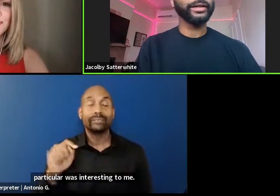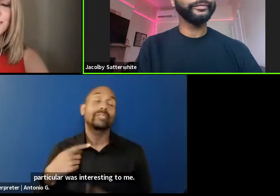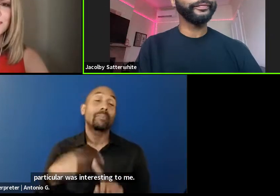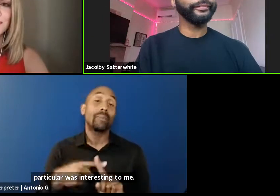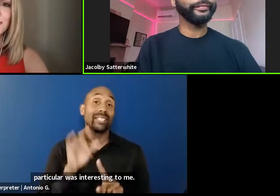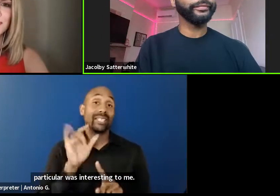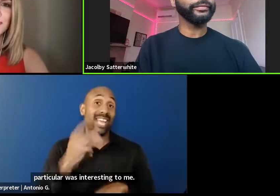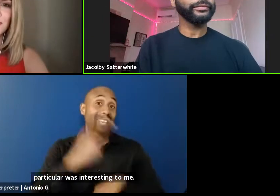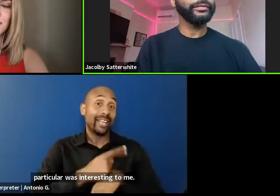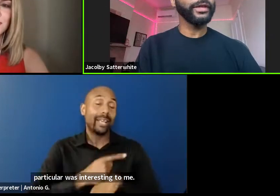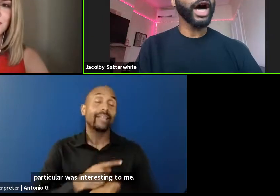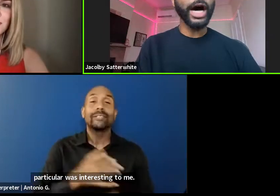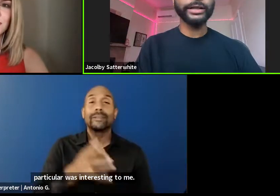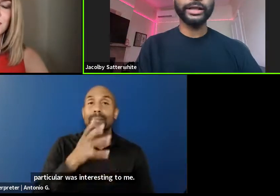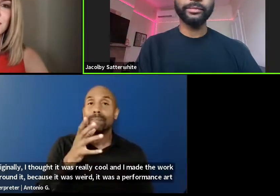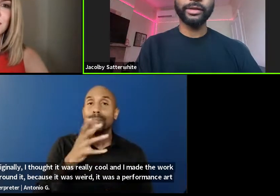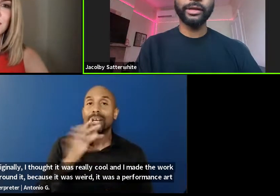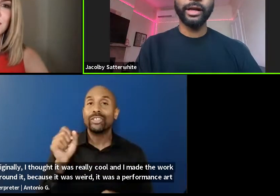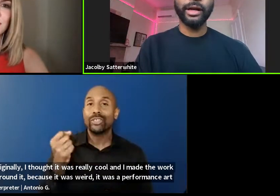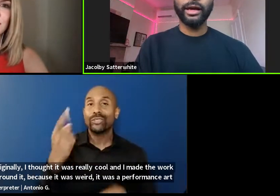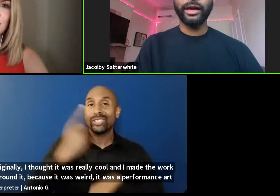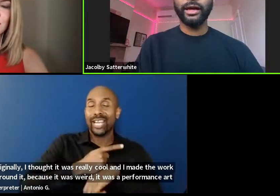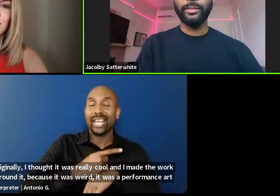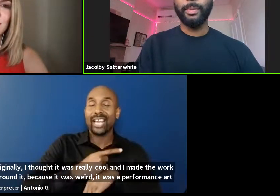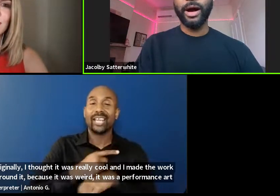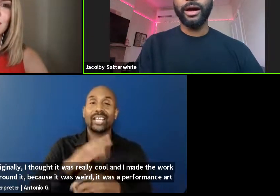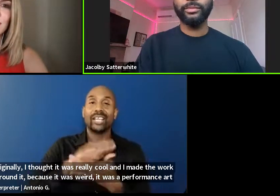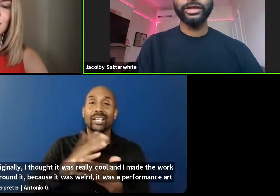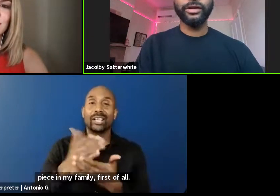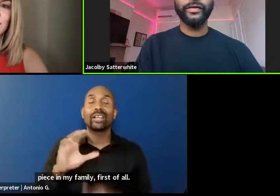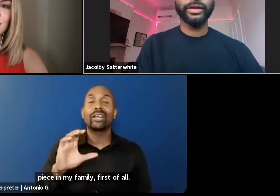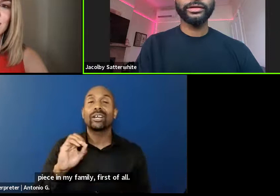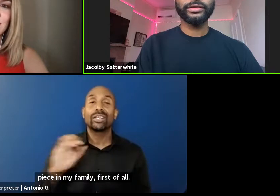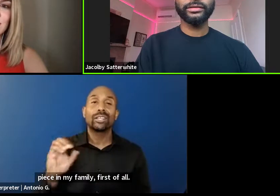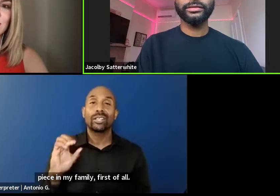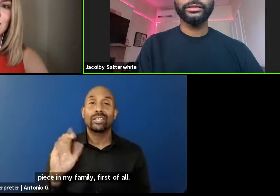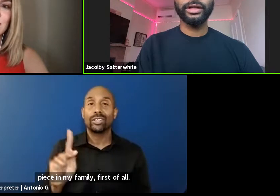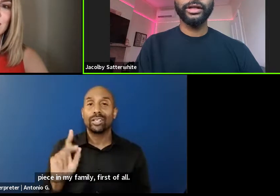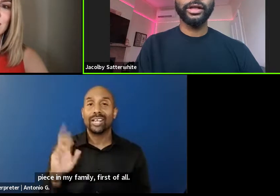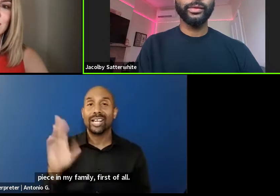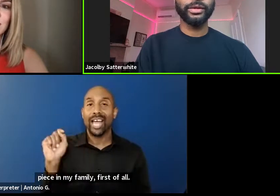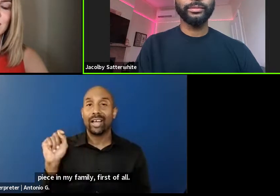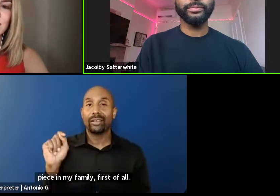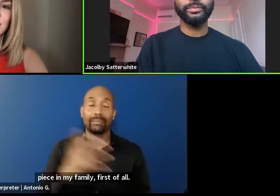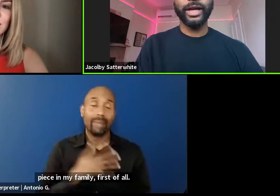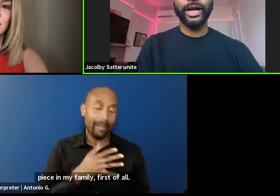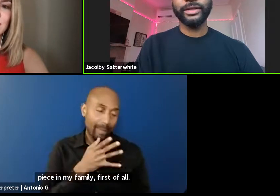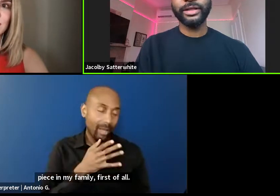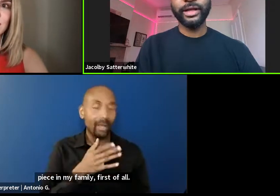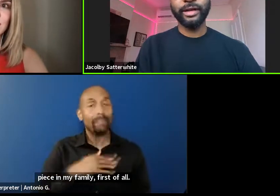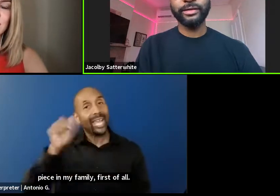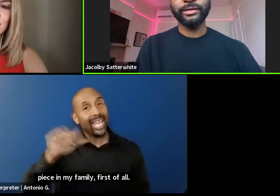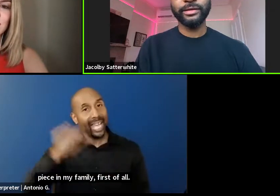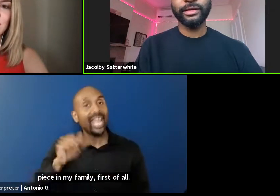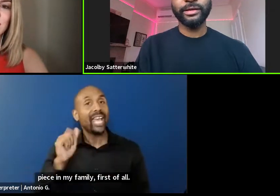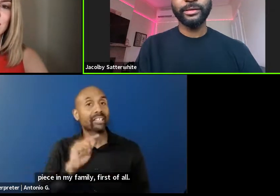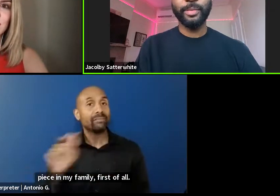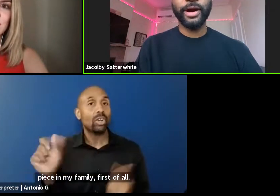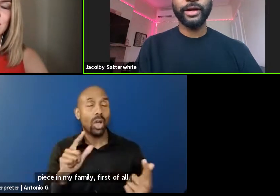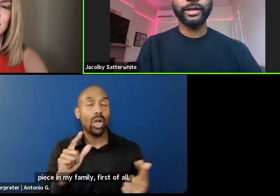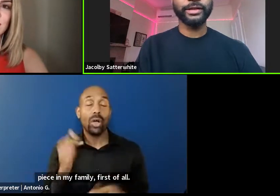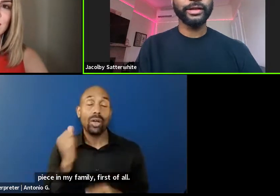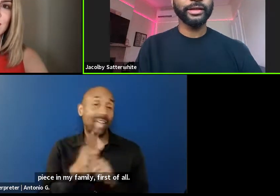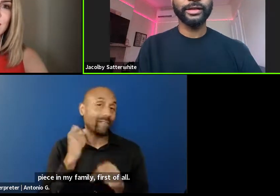my aunts and my mom, you know, every year they would have this cookout in